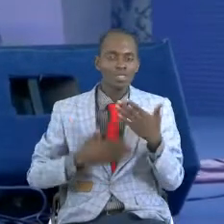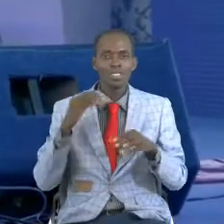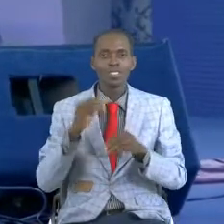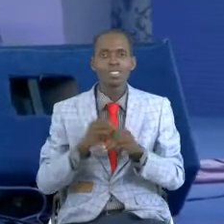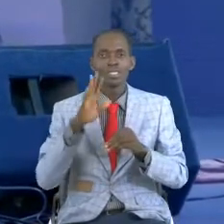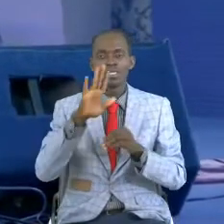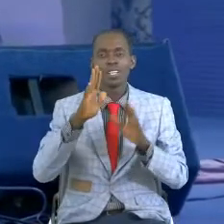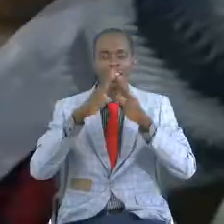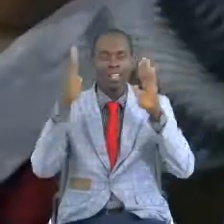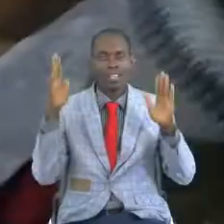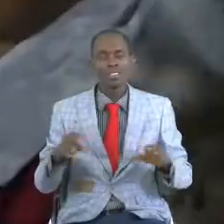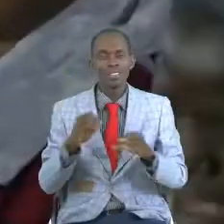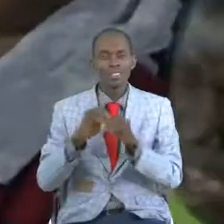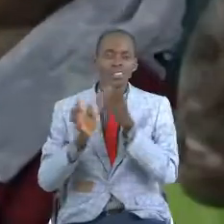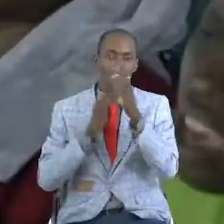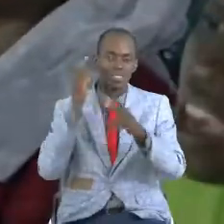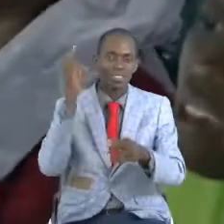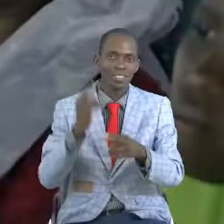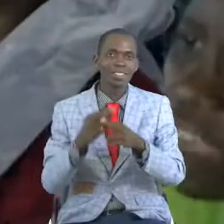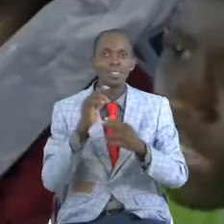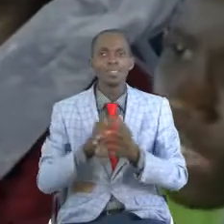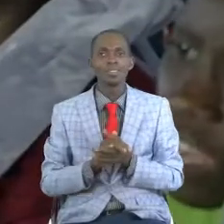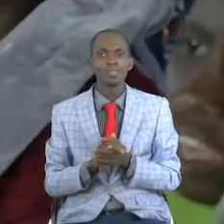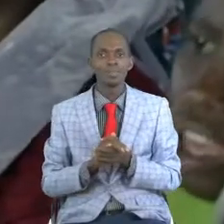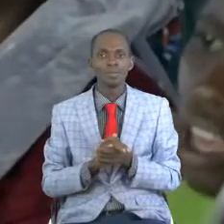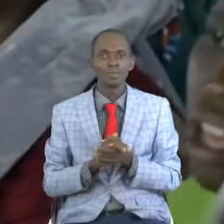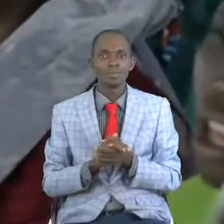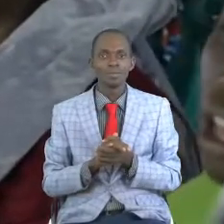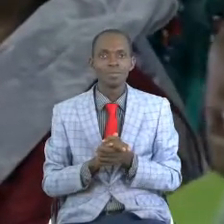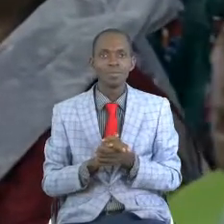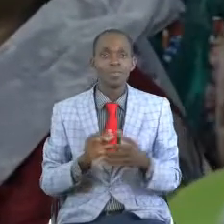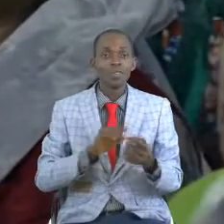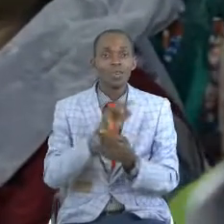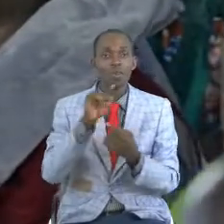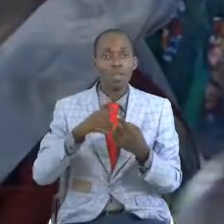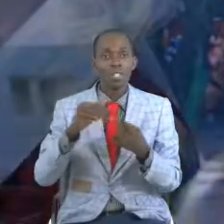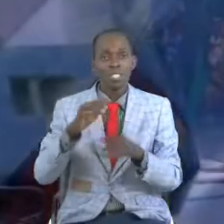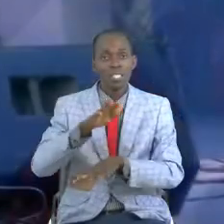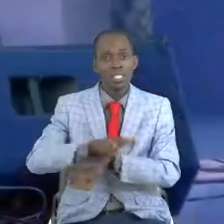in Jesus' name. When the